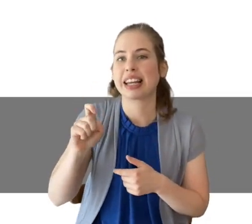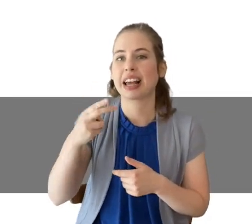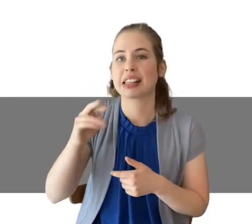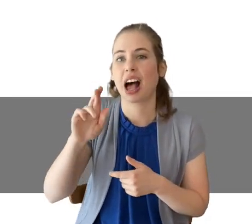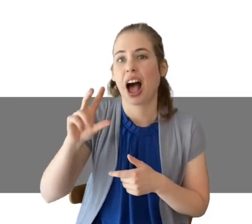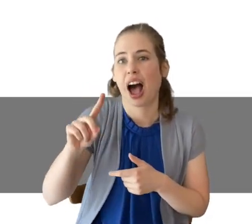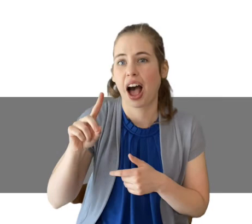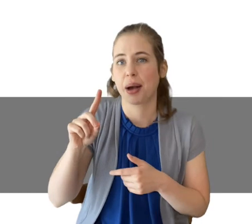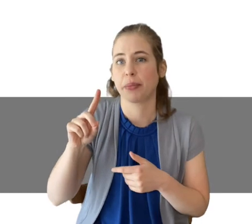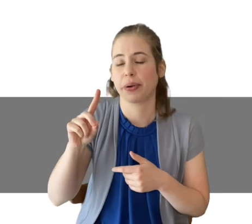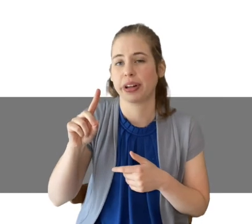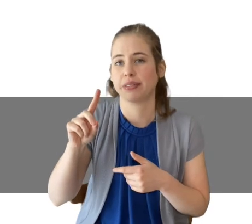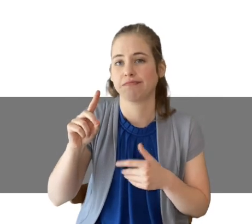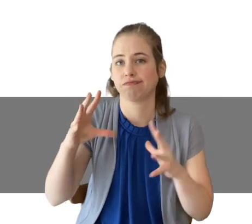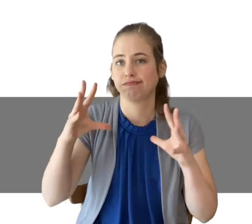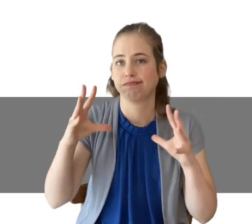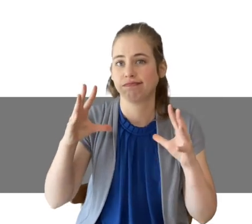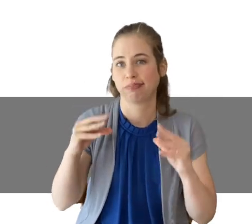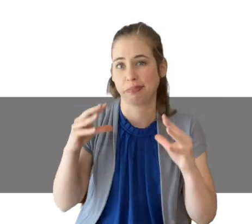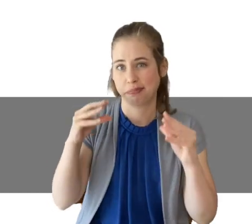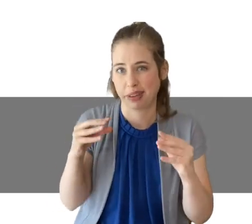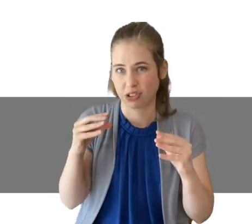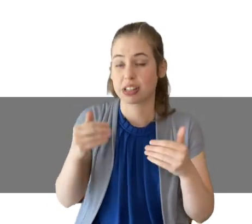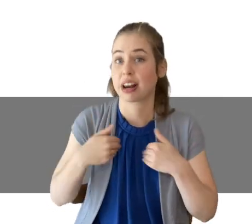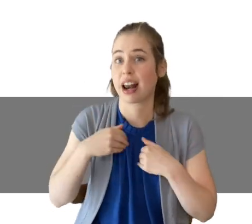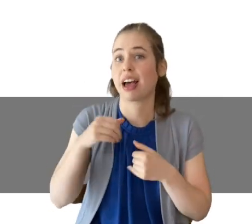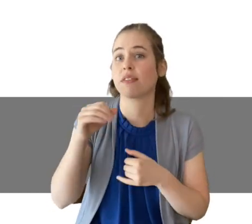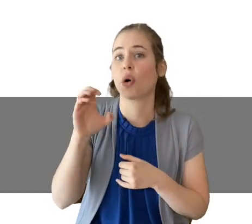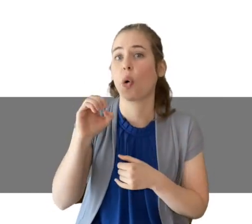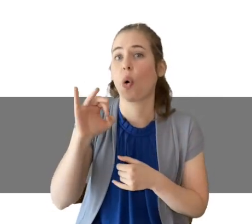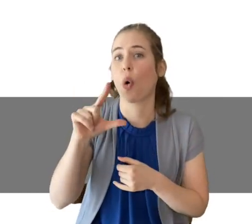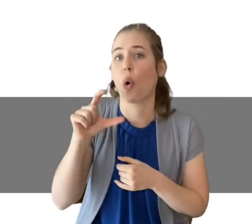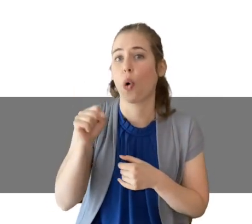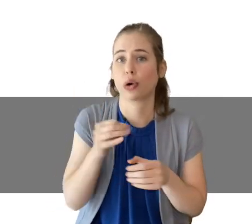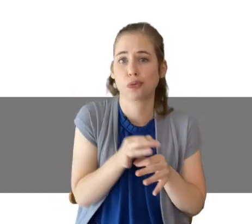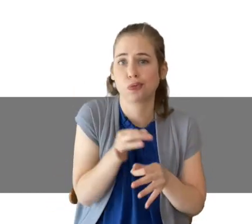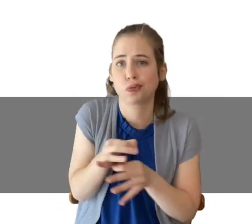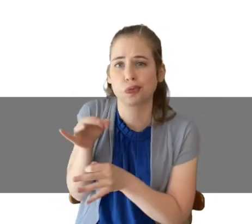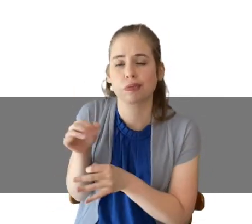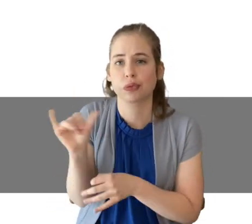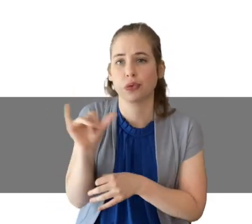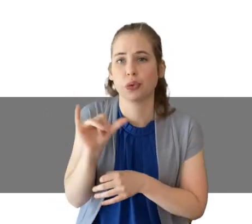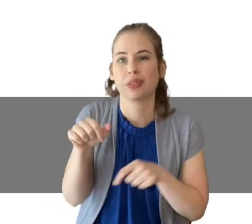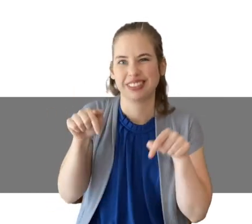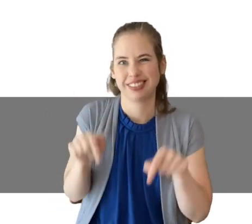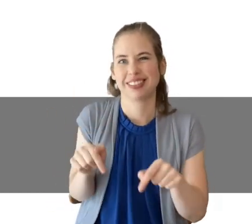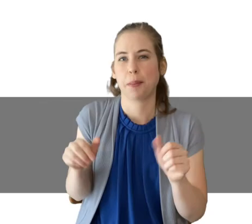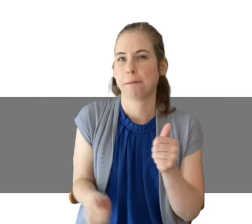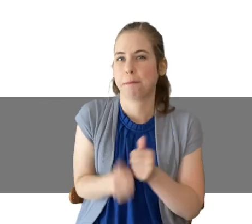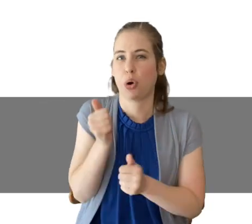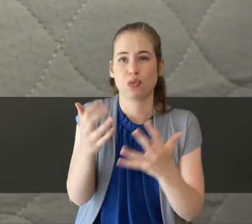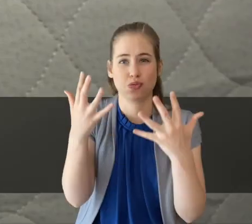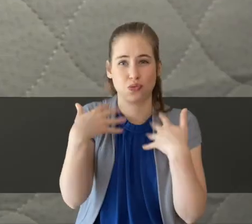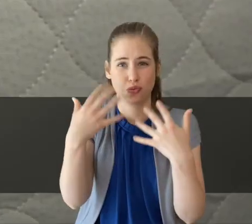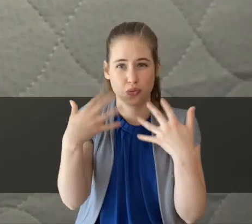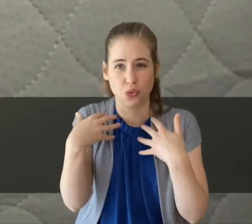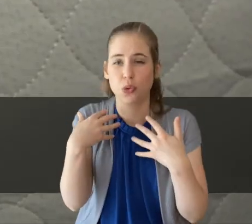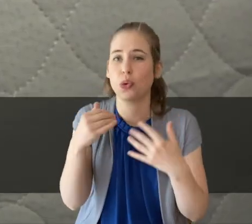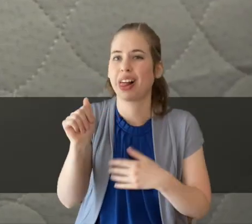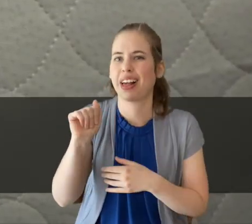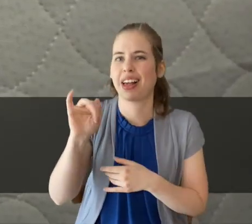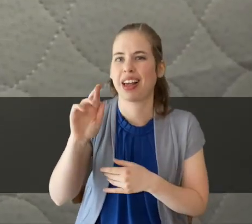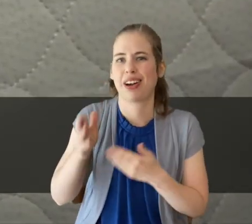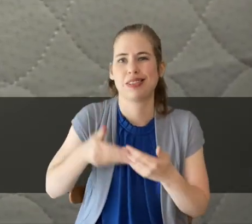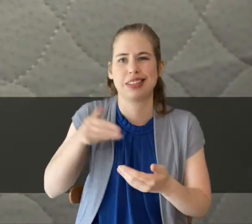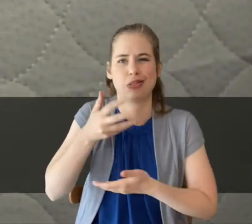three mattresses are good choices for hot sleepers, the EcoCloud sleeps the coolest and offers the most breathability. The